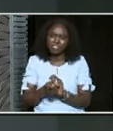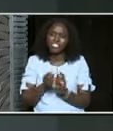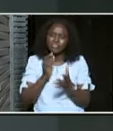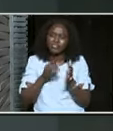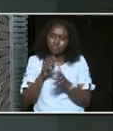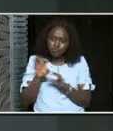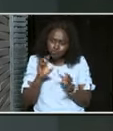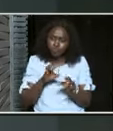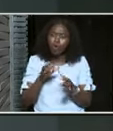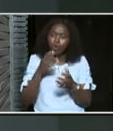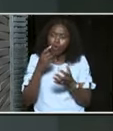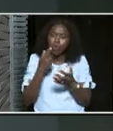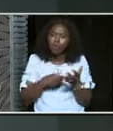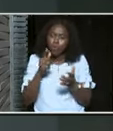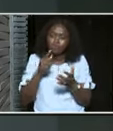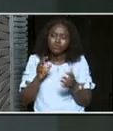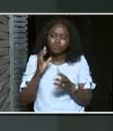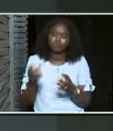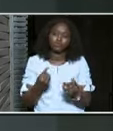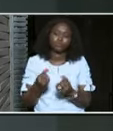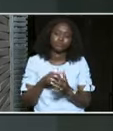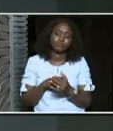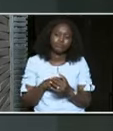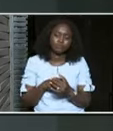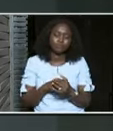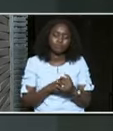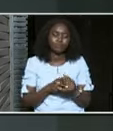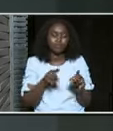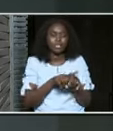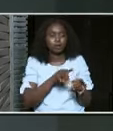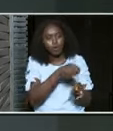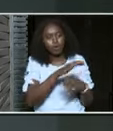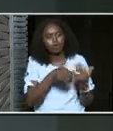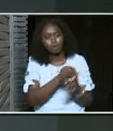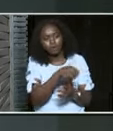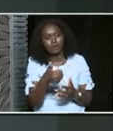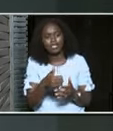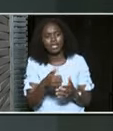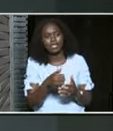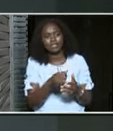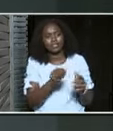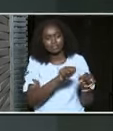sector in this country, like all other sectors, actually,